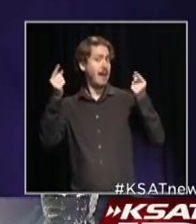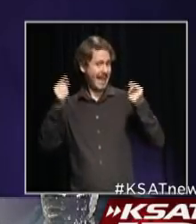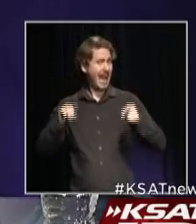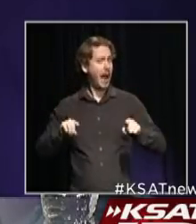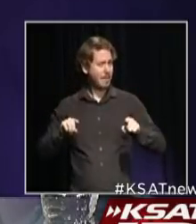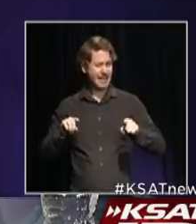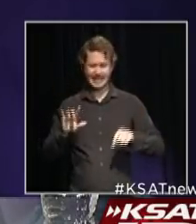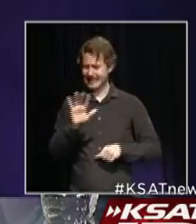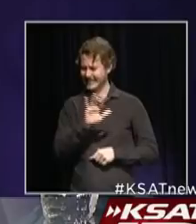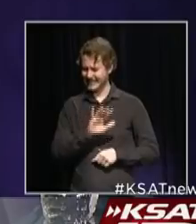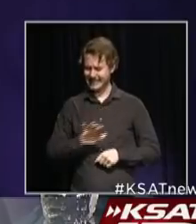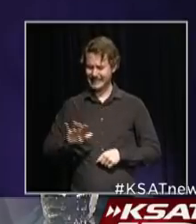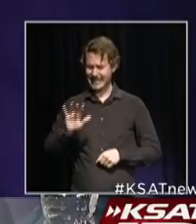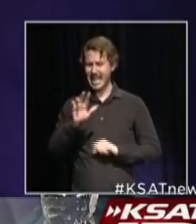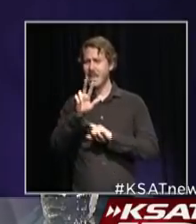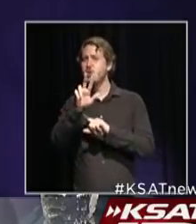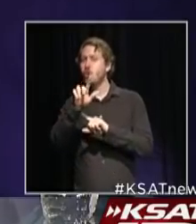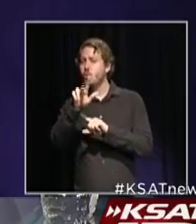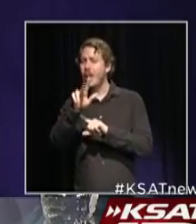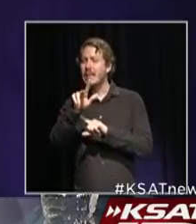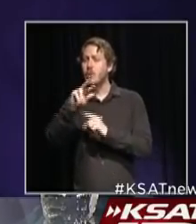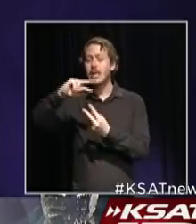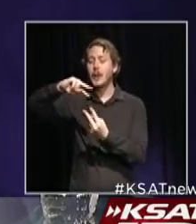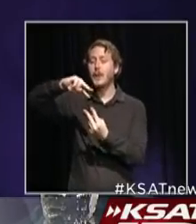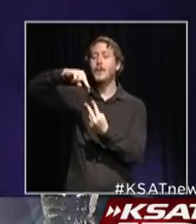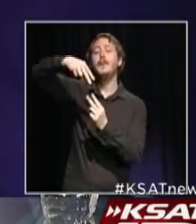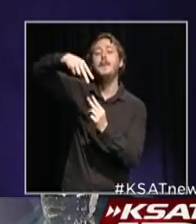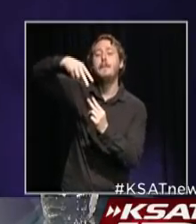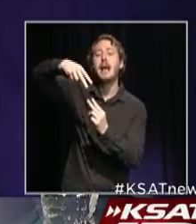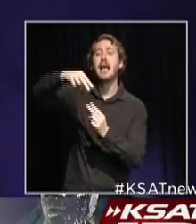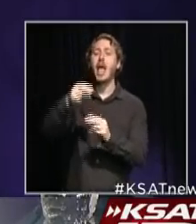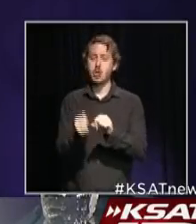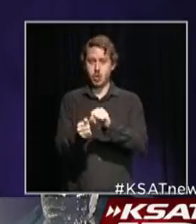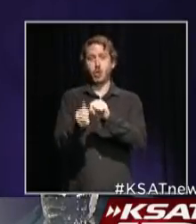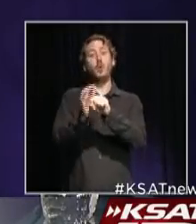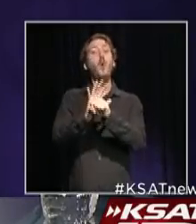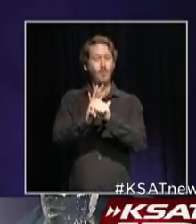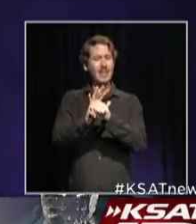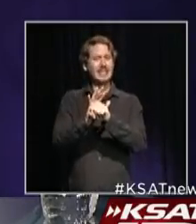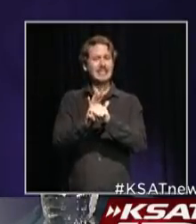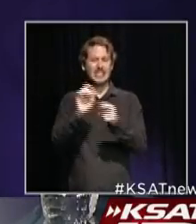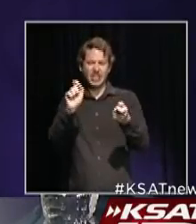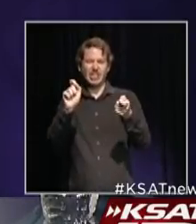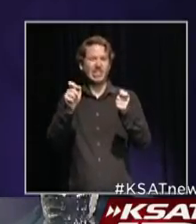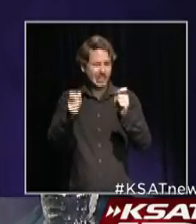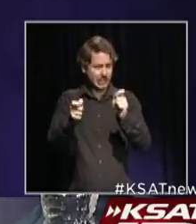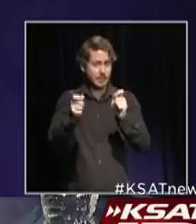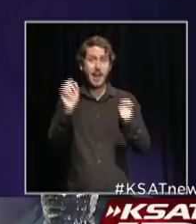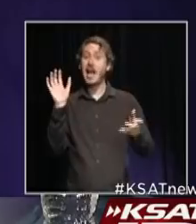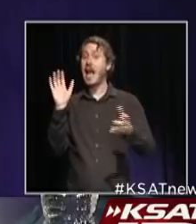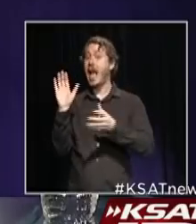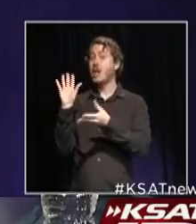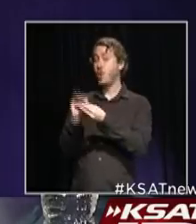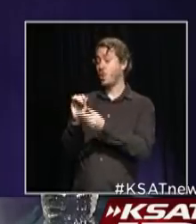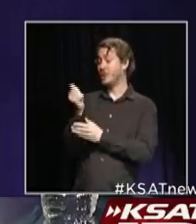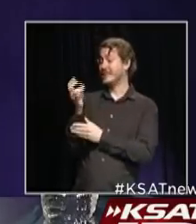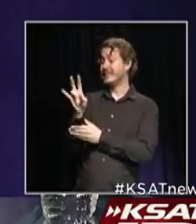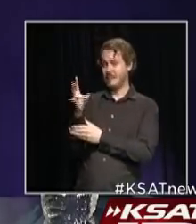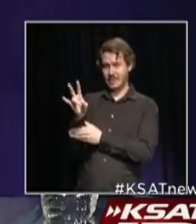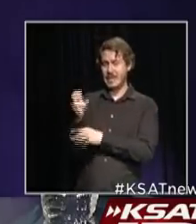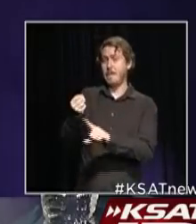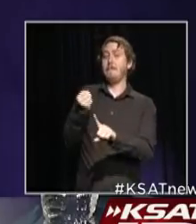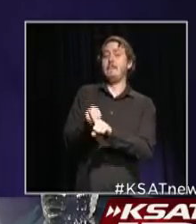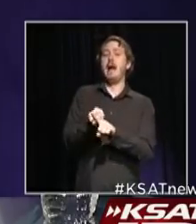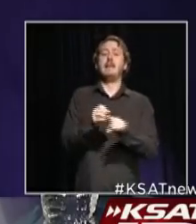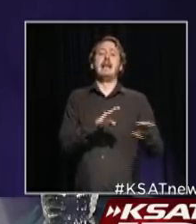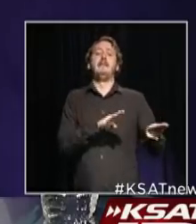some 23 mutations of COVID-19, of which 17 have an impact on the